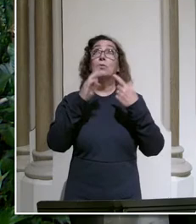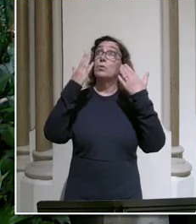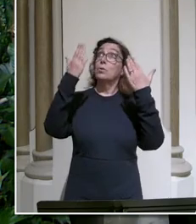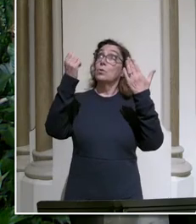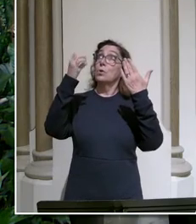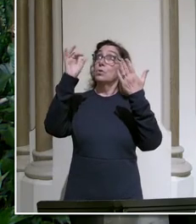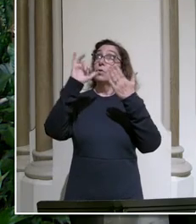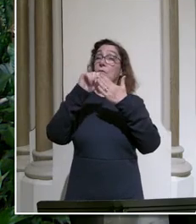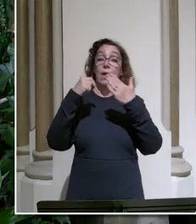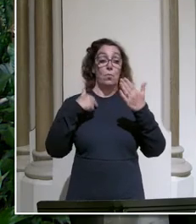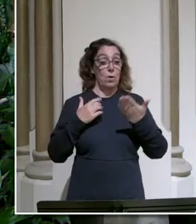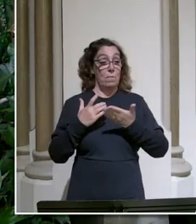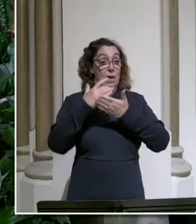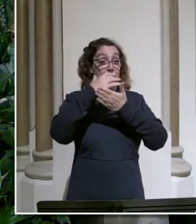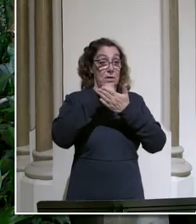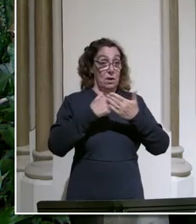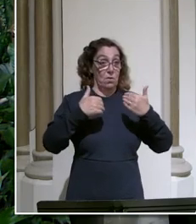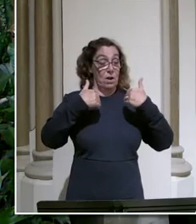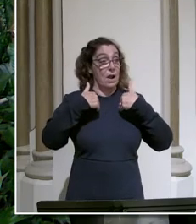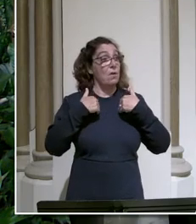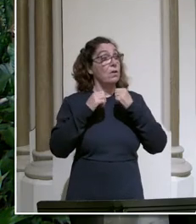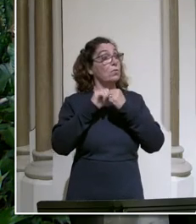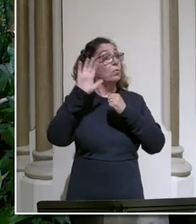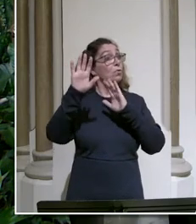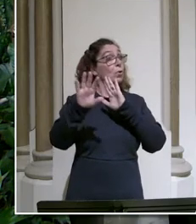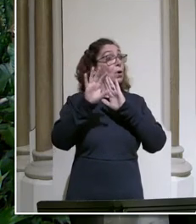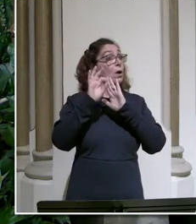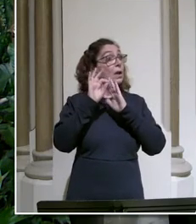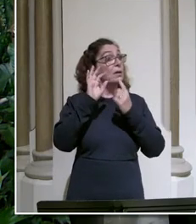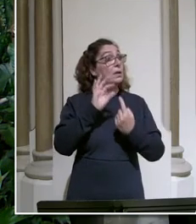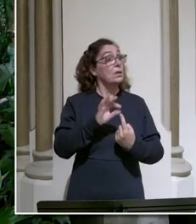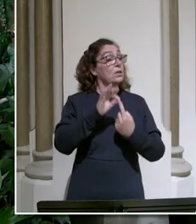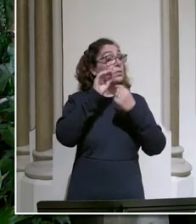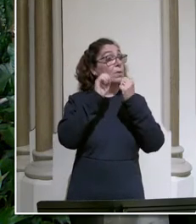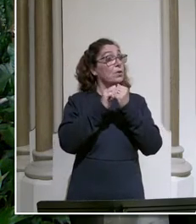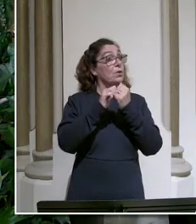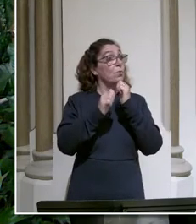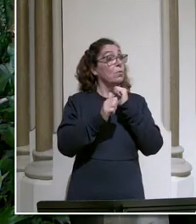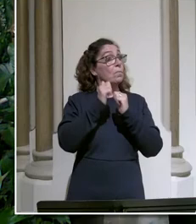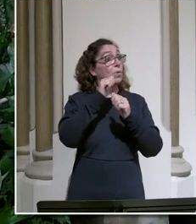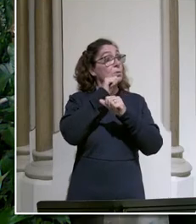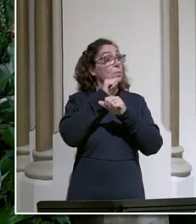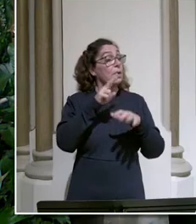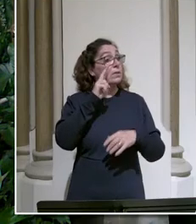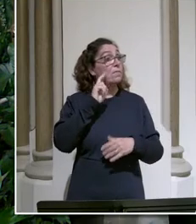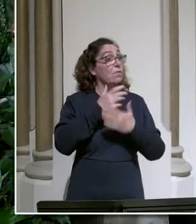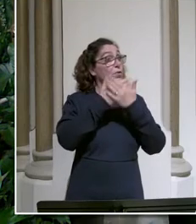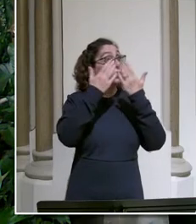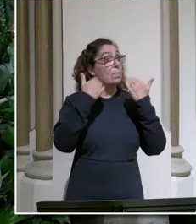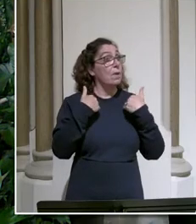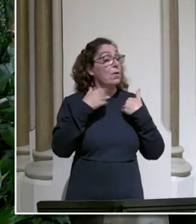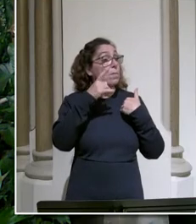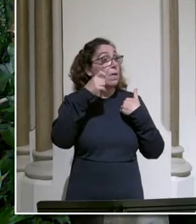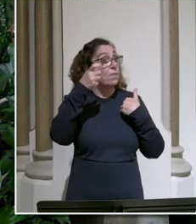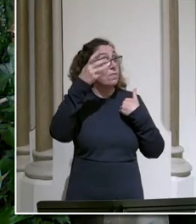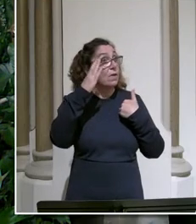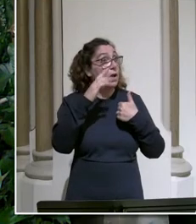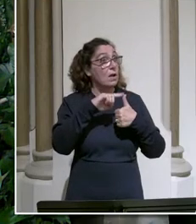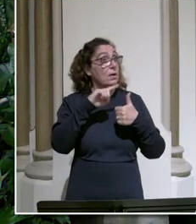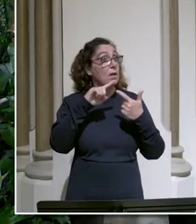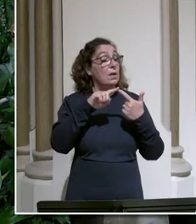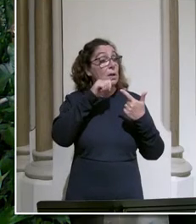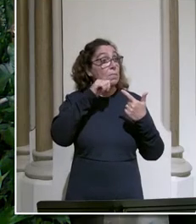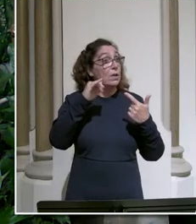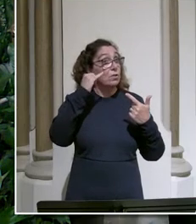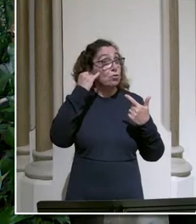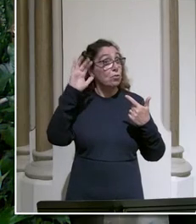may obtain an inheritance with your elect, especially with the most blessed Virgin Mary, Mother of God, with